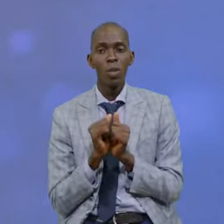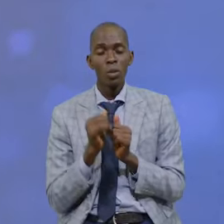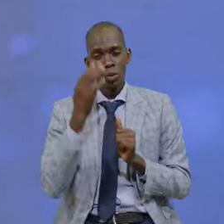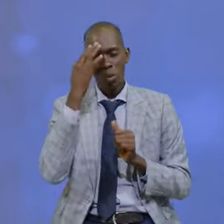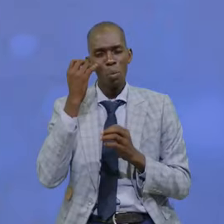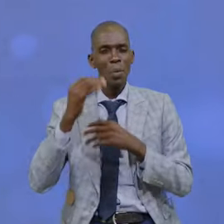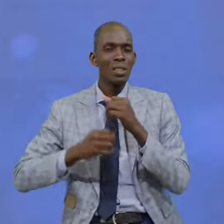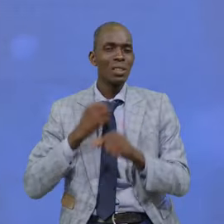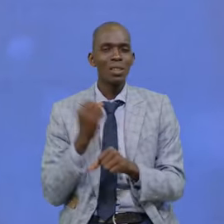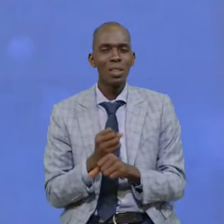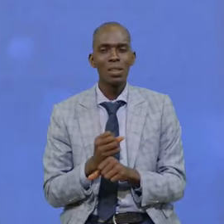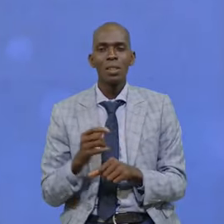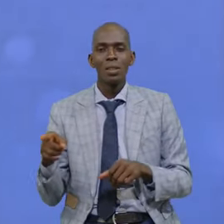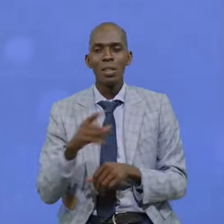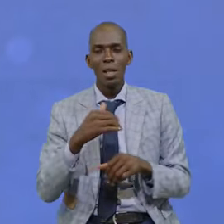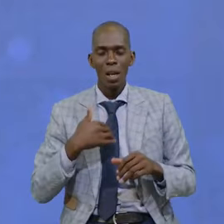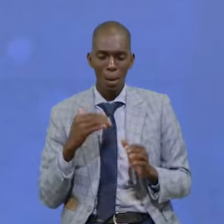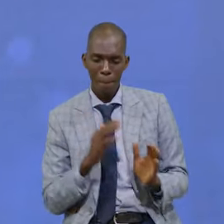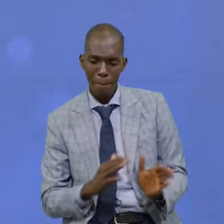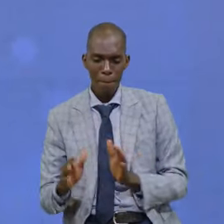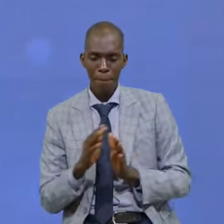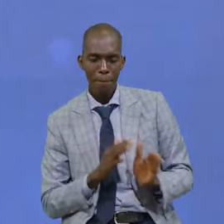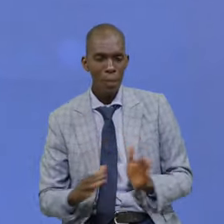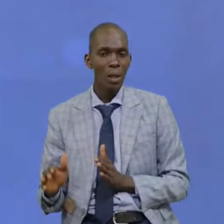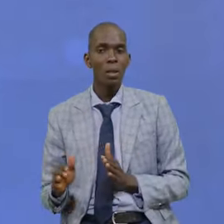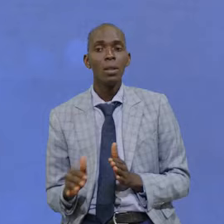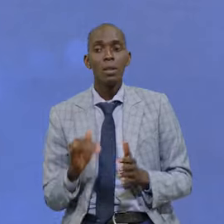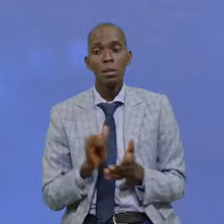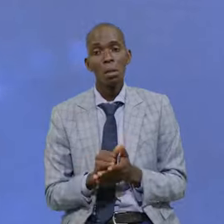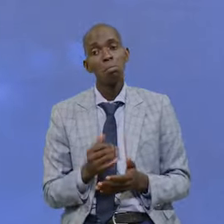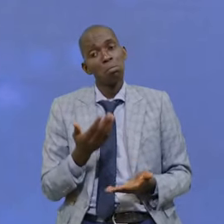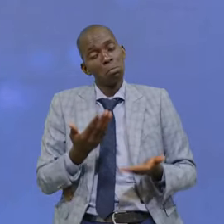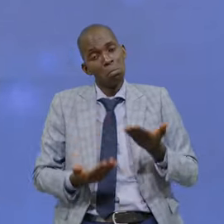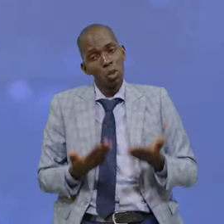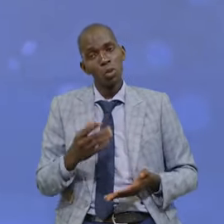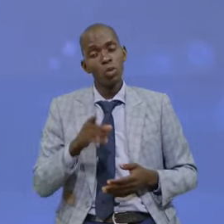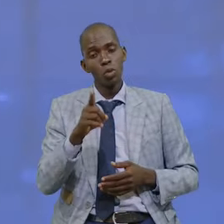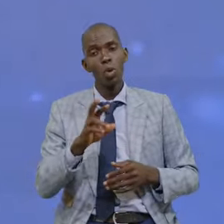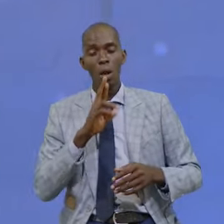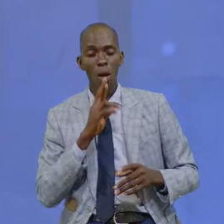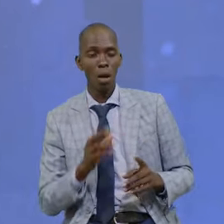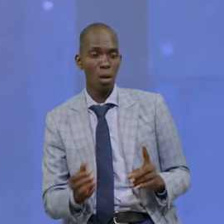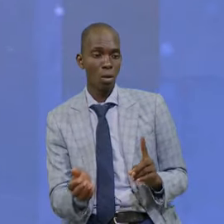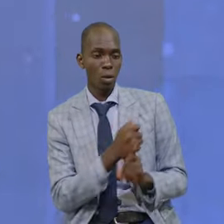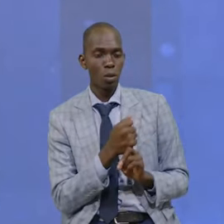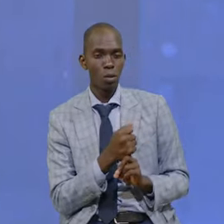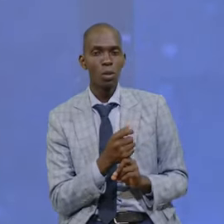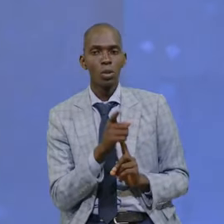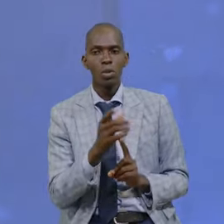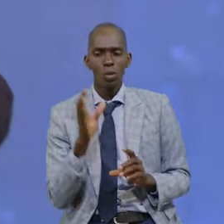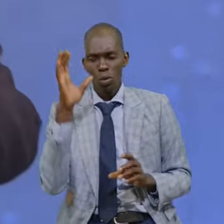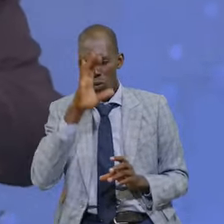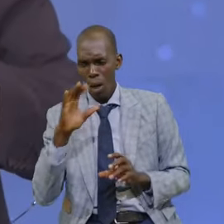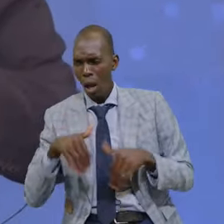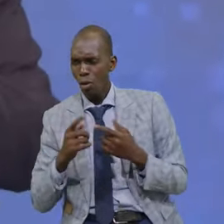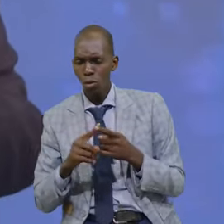by which, although you are captured, they know you'll be trying to find a way to come out of captivity.